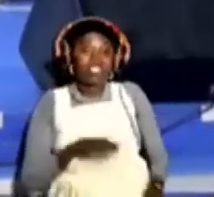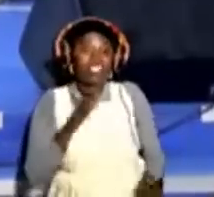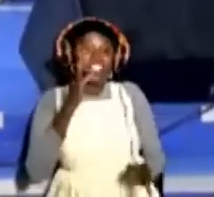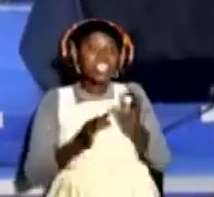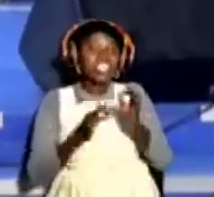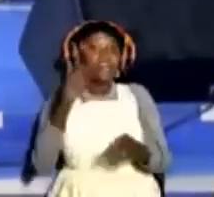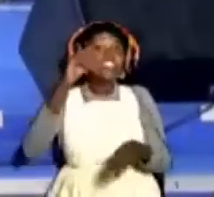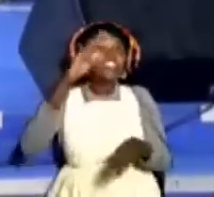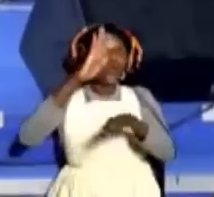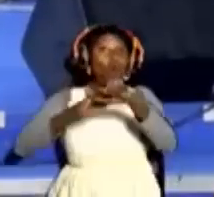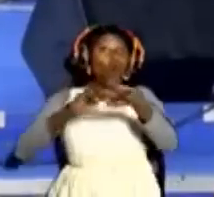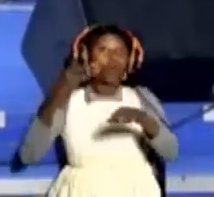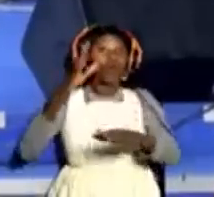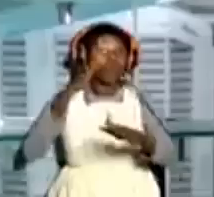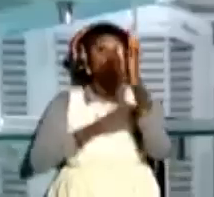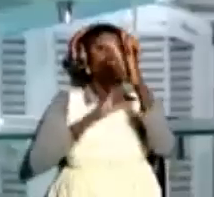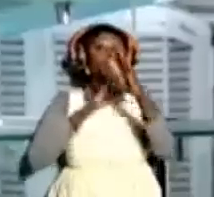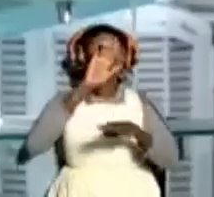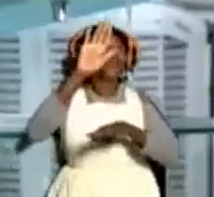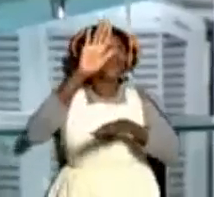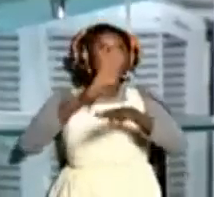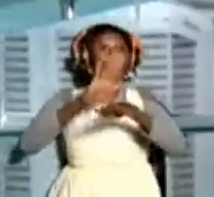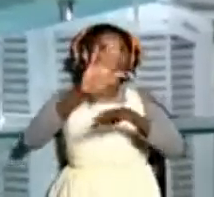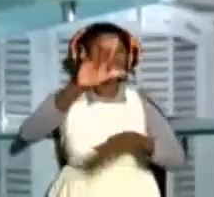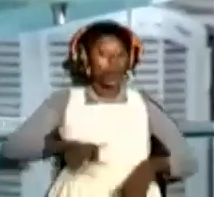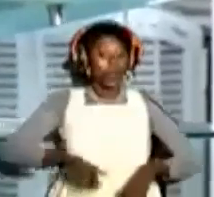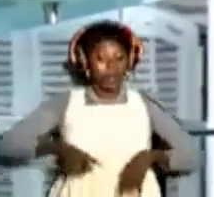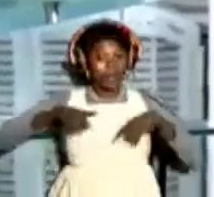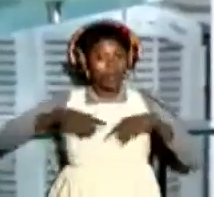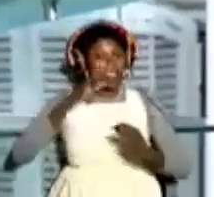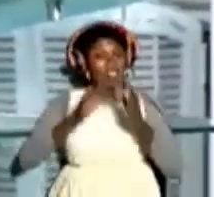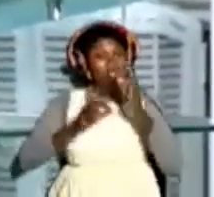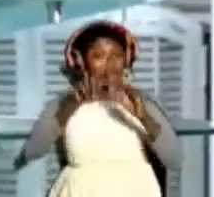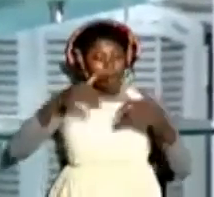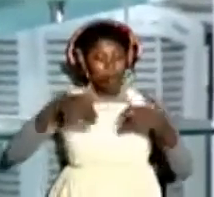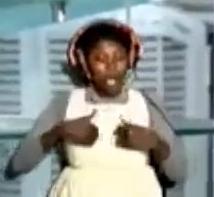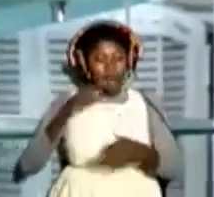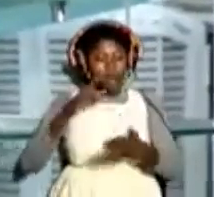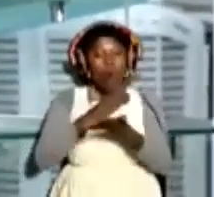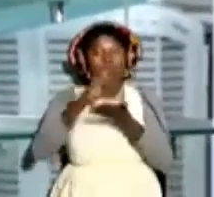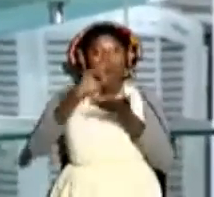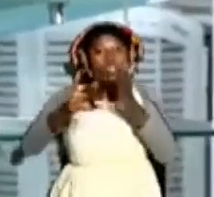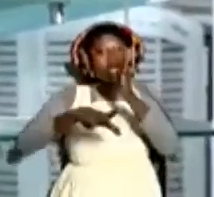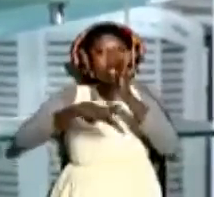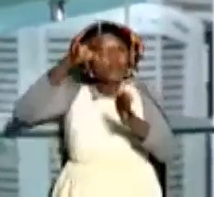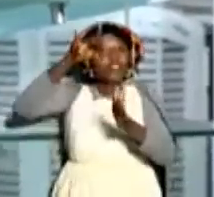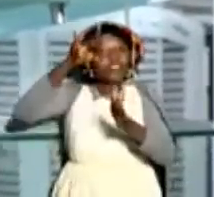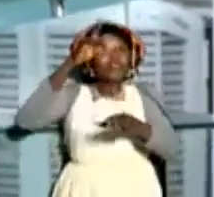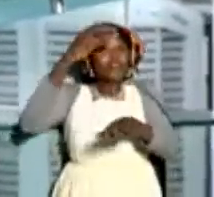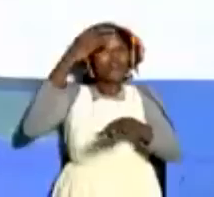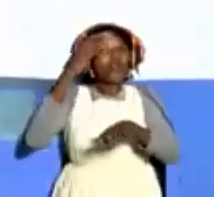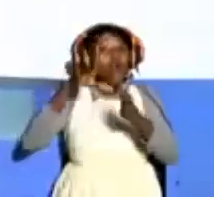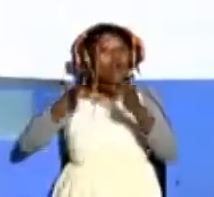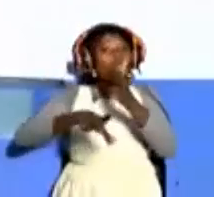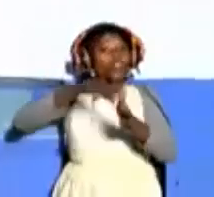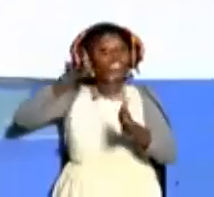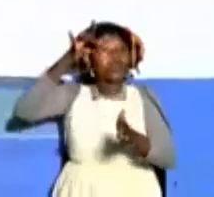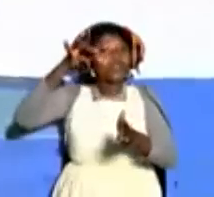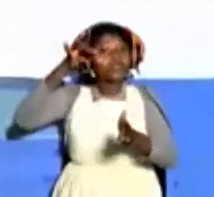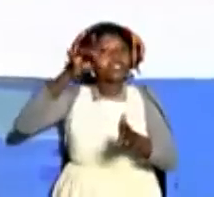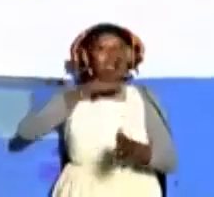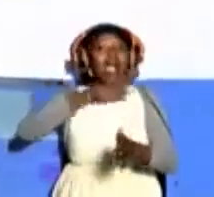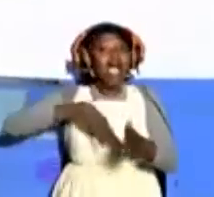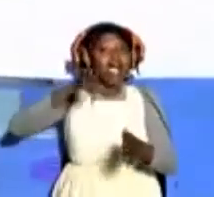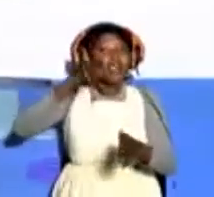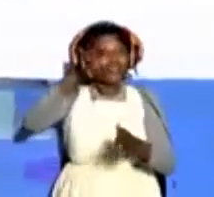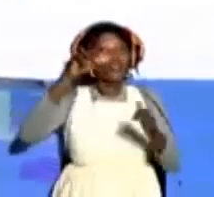the call of God is on your life, if you carry the holy anointing of the Holy Spirit, and